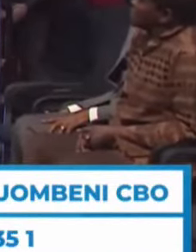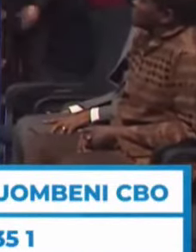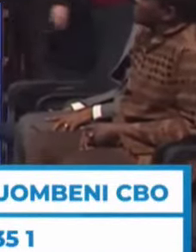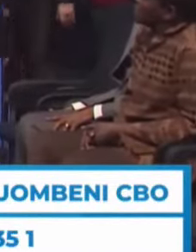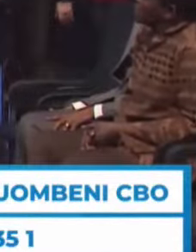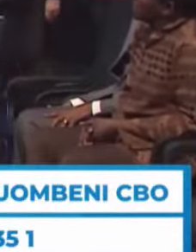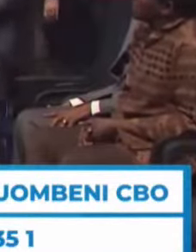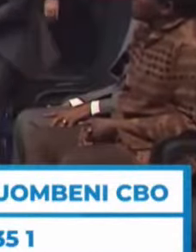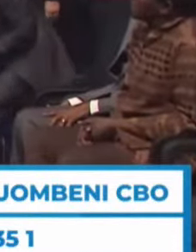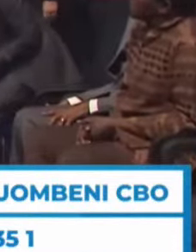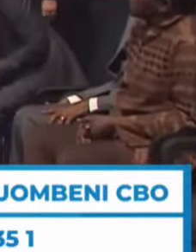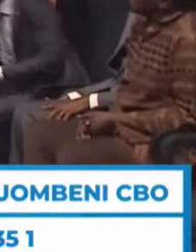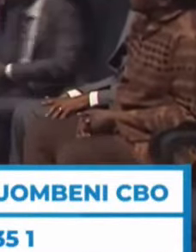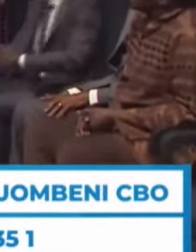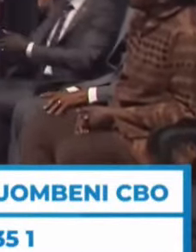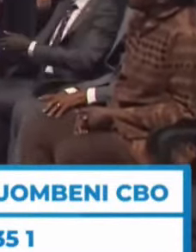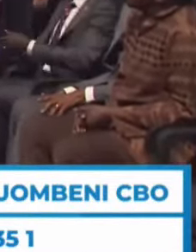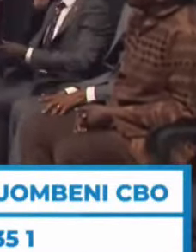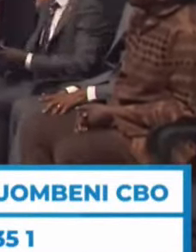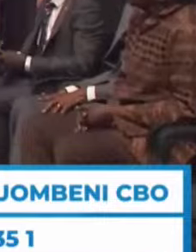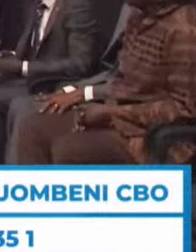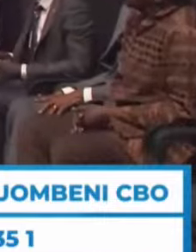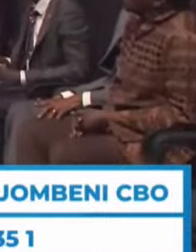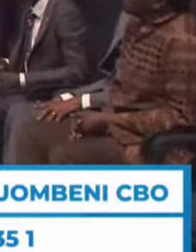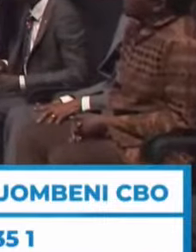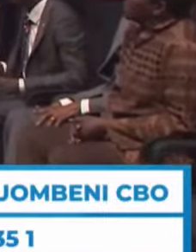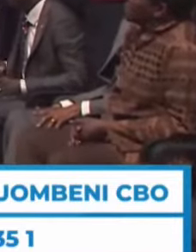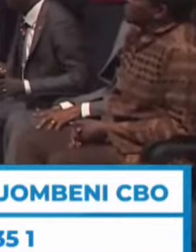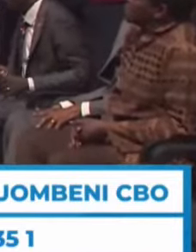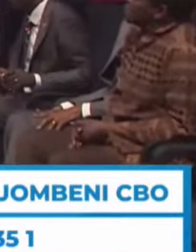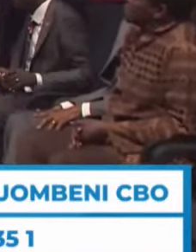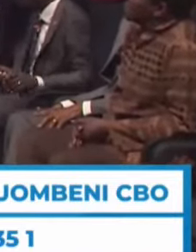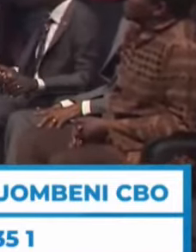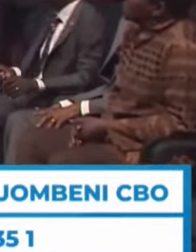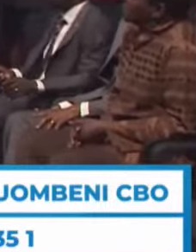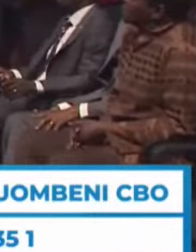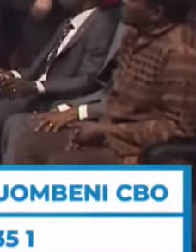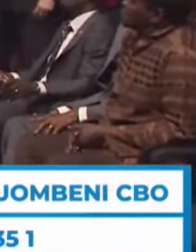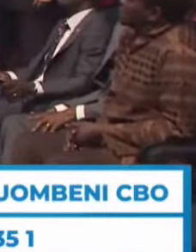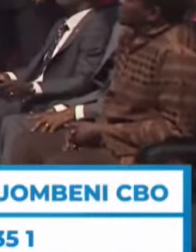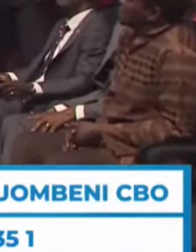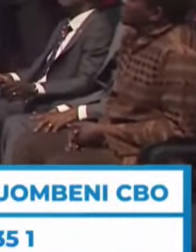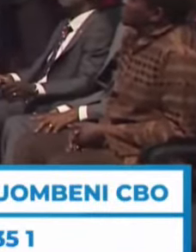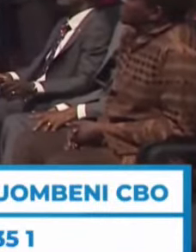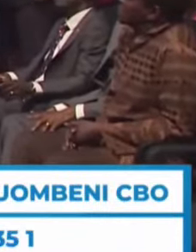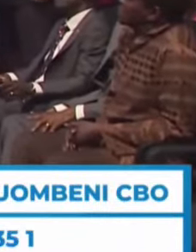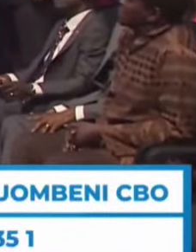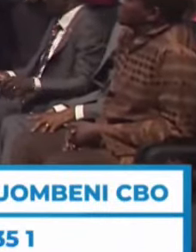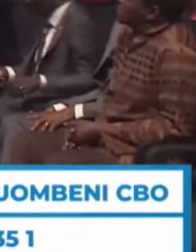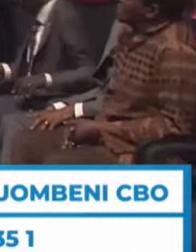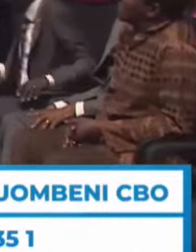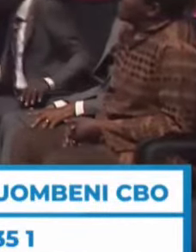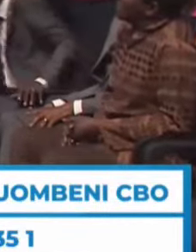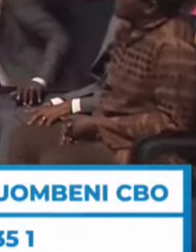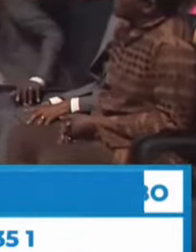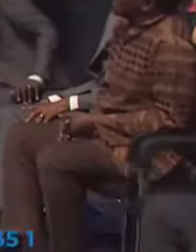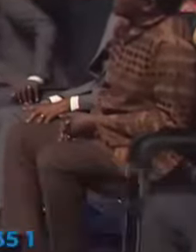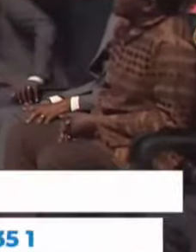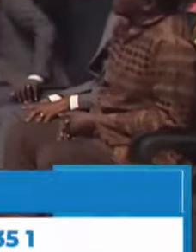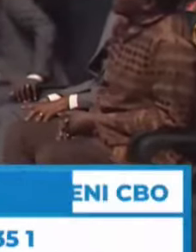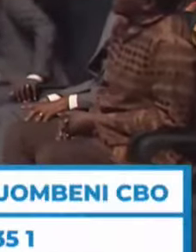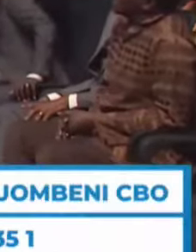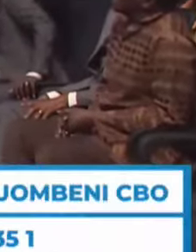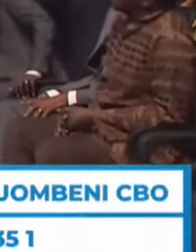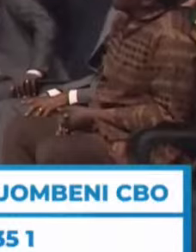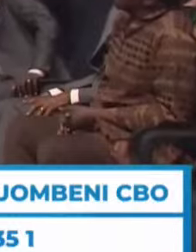US and you gave give me a and you gave under your instruction to sew and believe